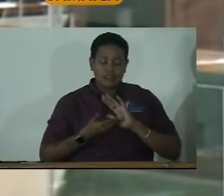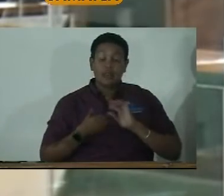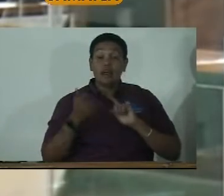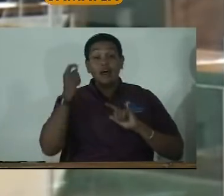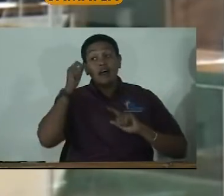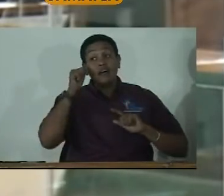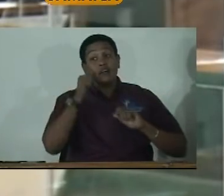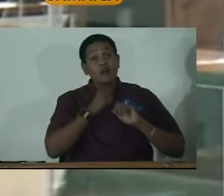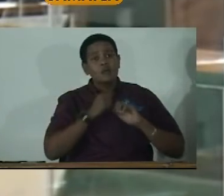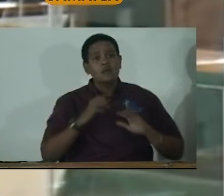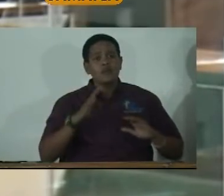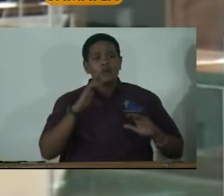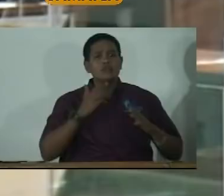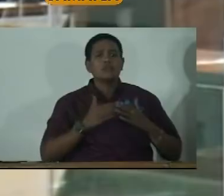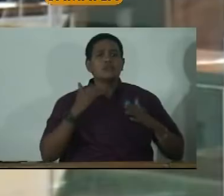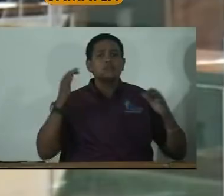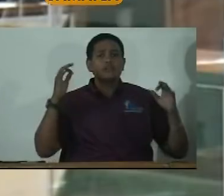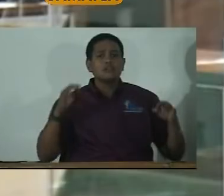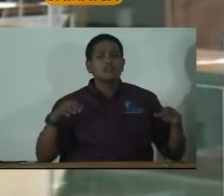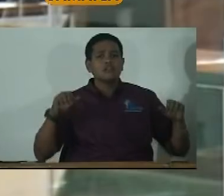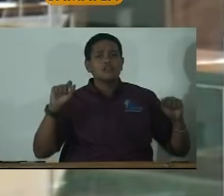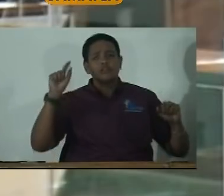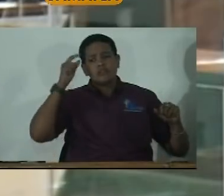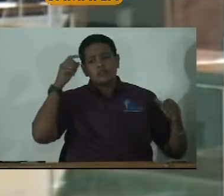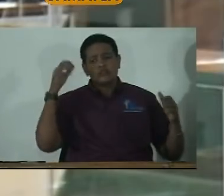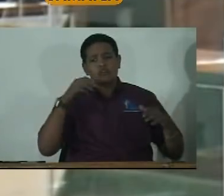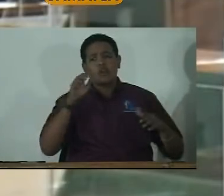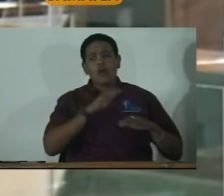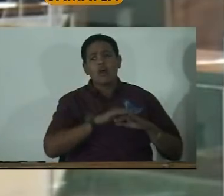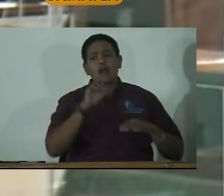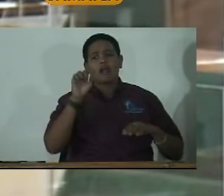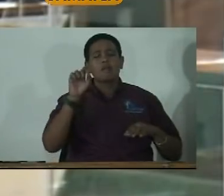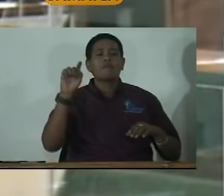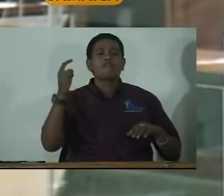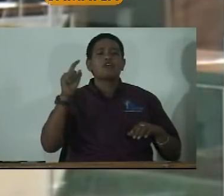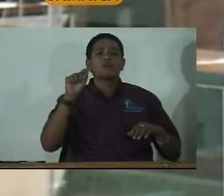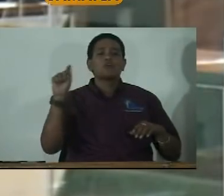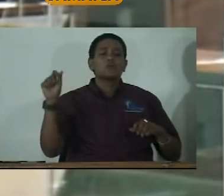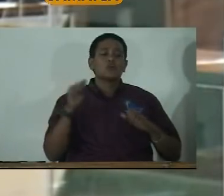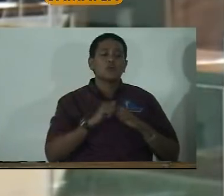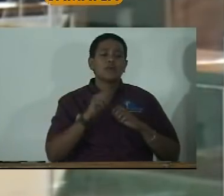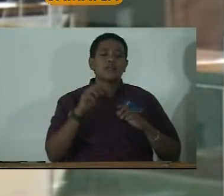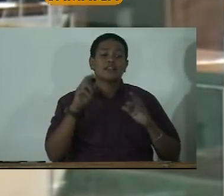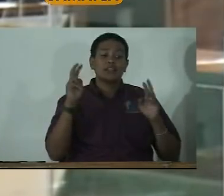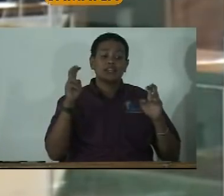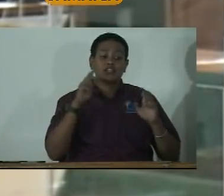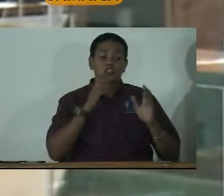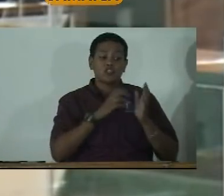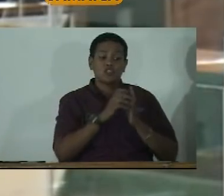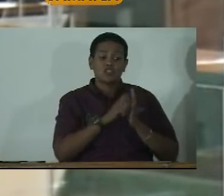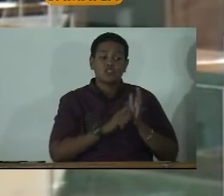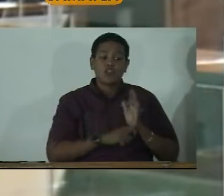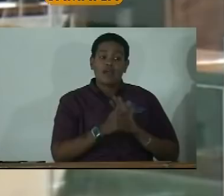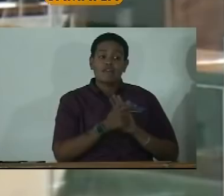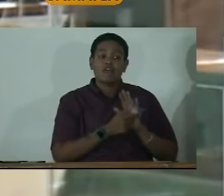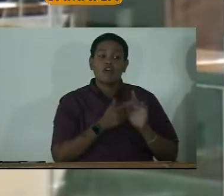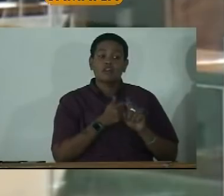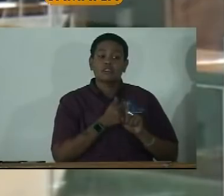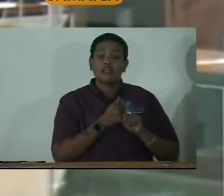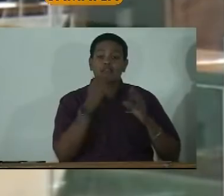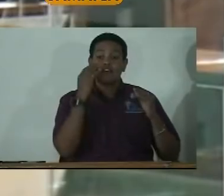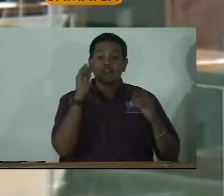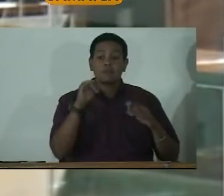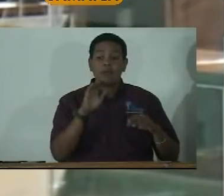Notwithstanding the foregoing decision of the Cabinet, on April 1, 2020, when the initial draft bill was considered by the Legislation Committee of